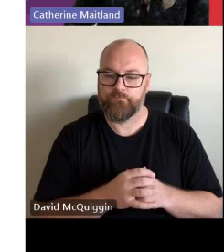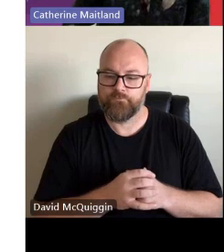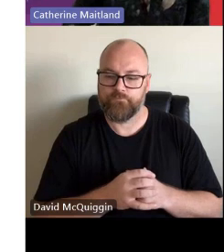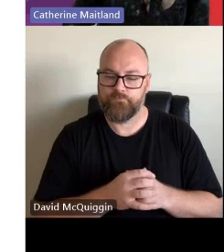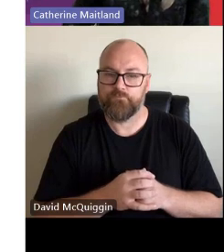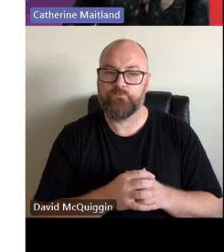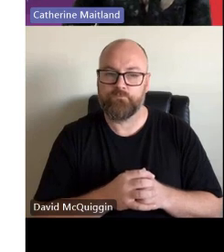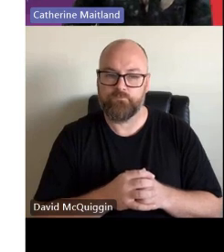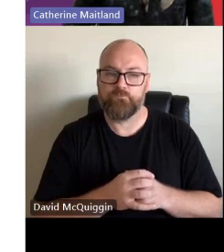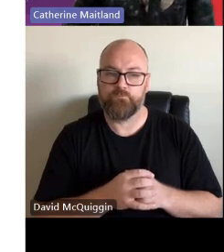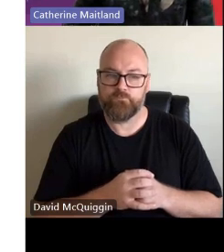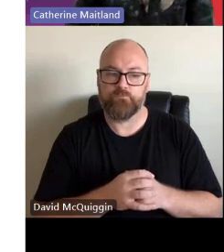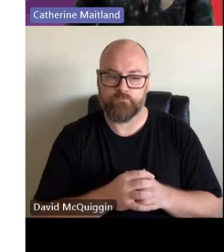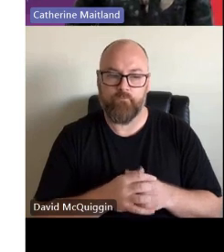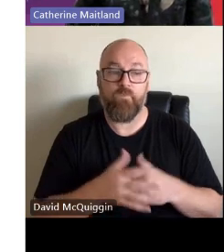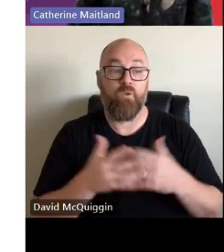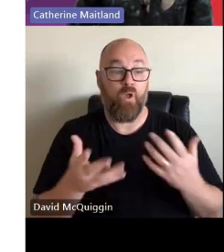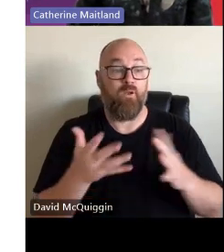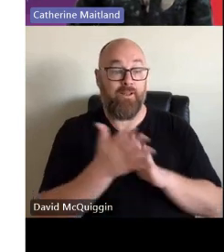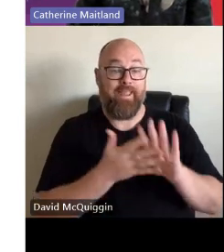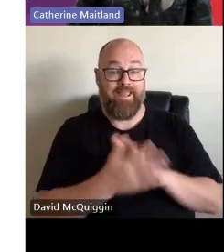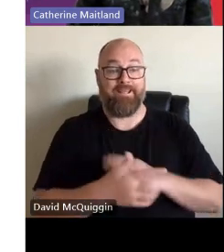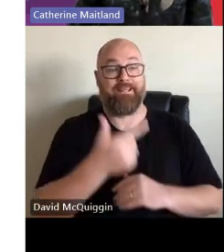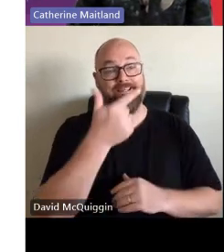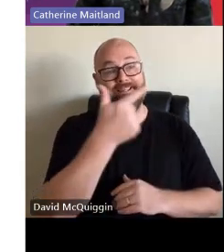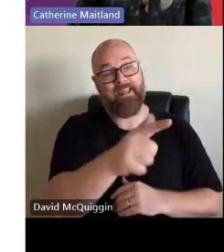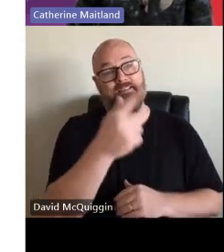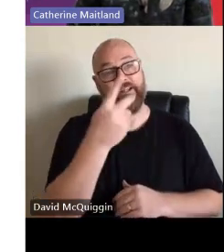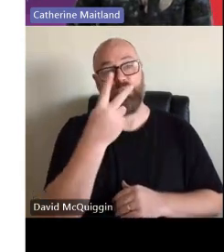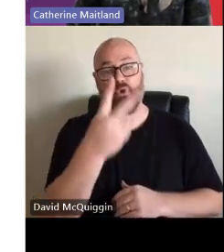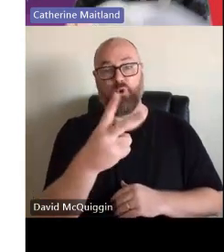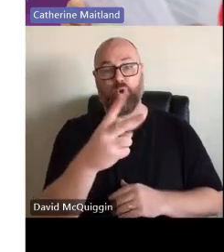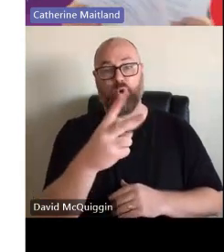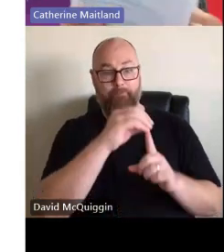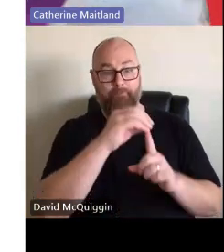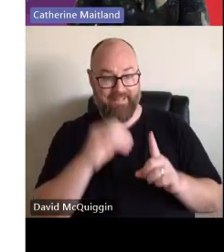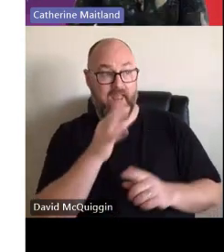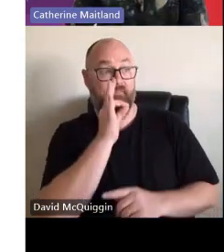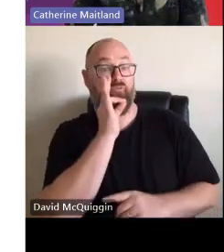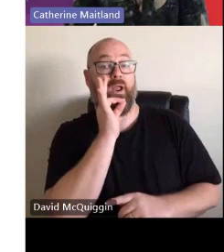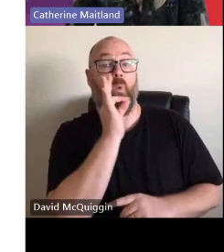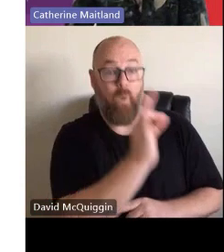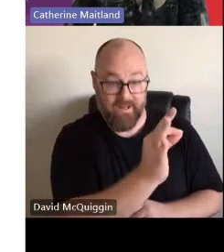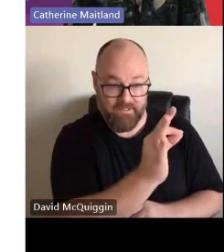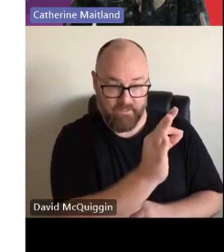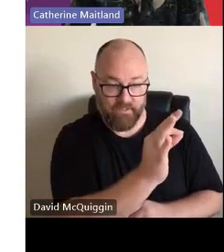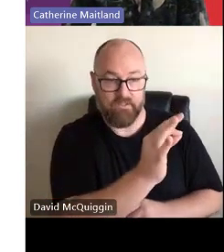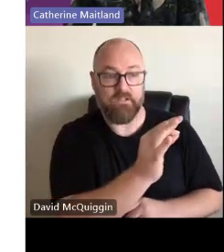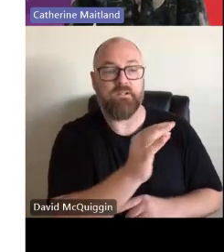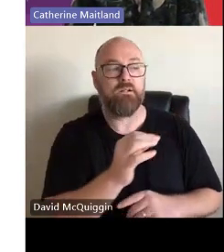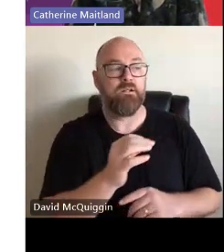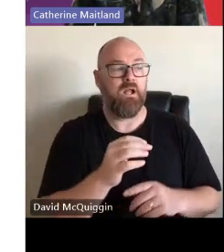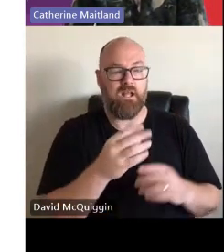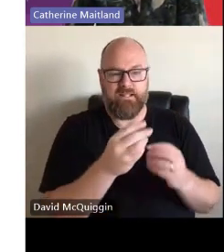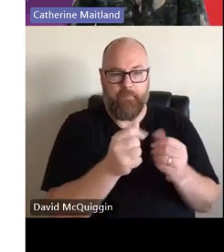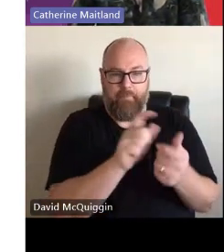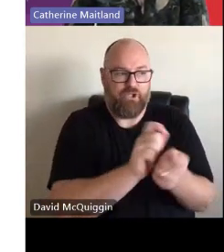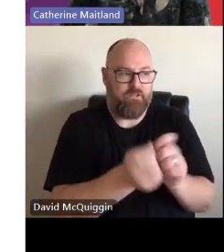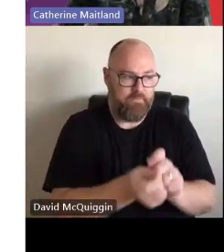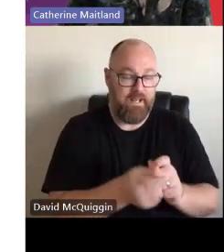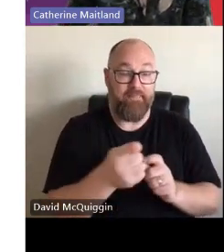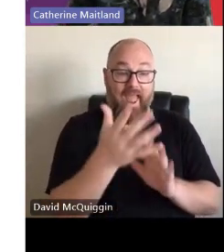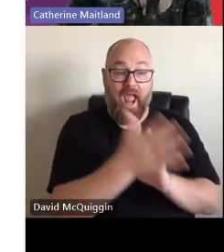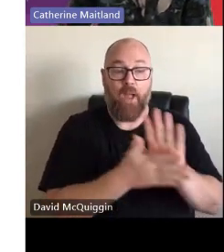So if 72% have requested an adjustment, that means that 28%